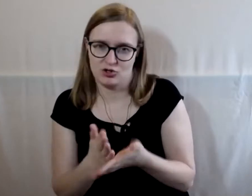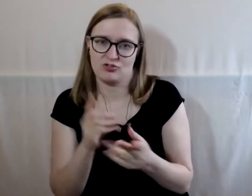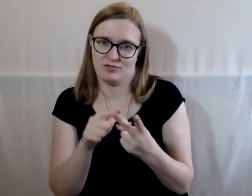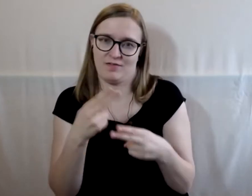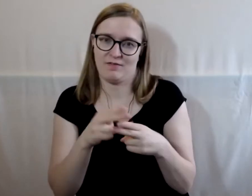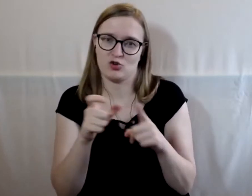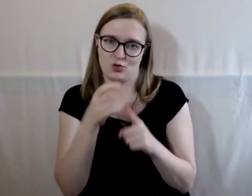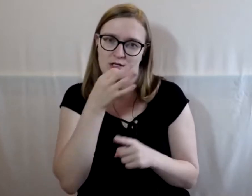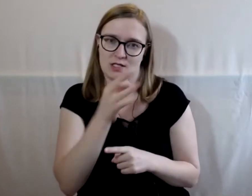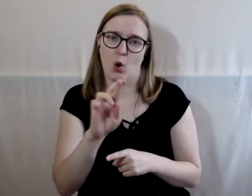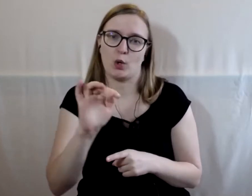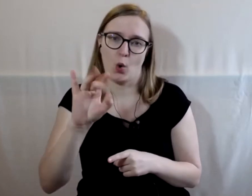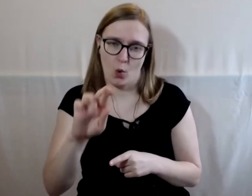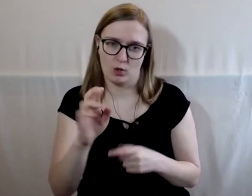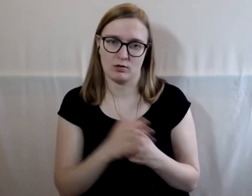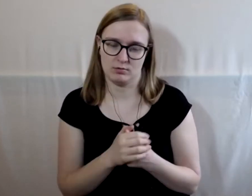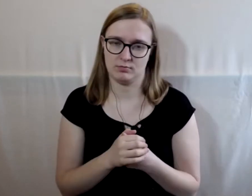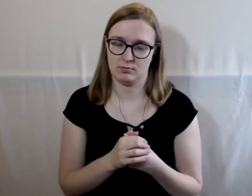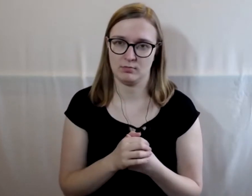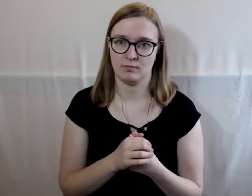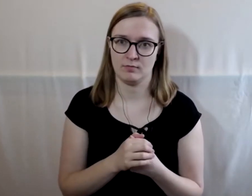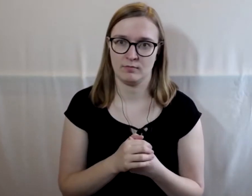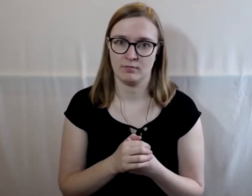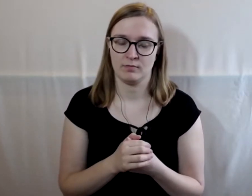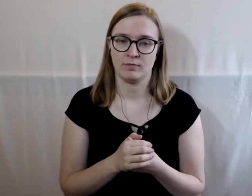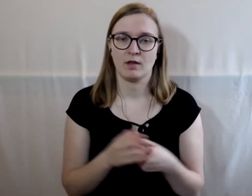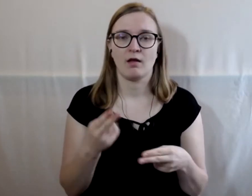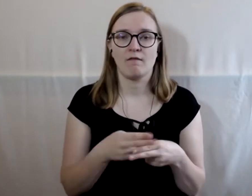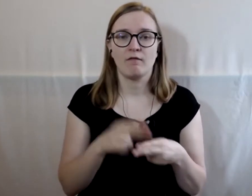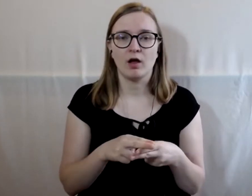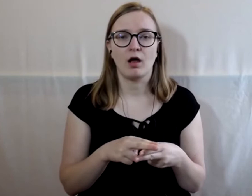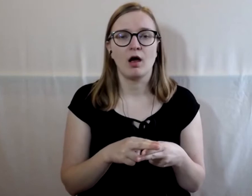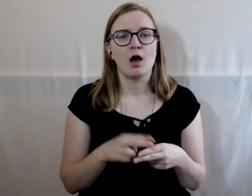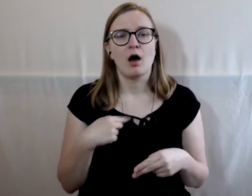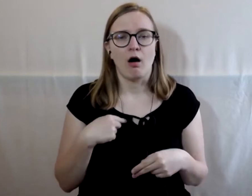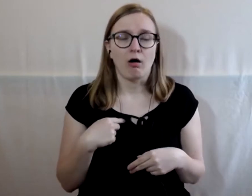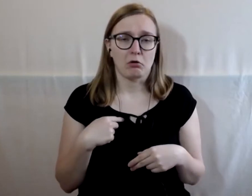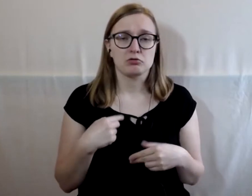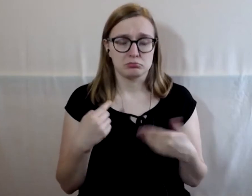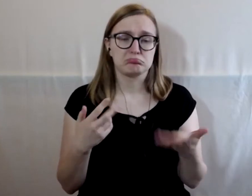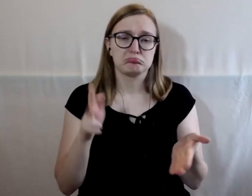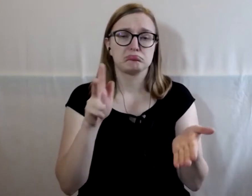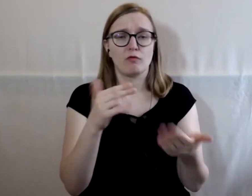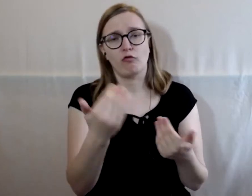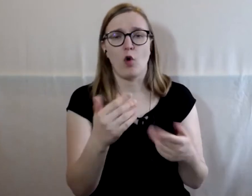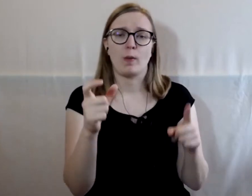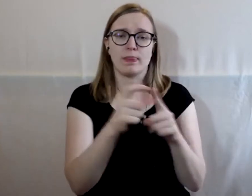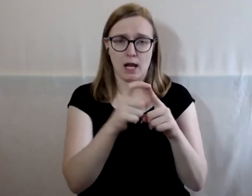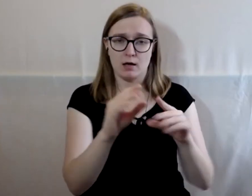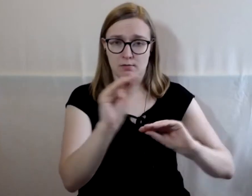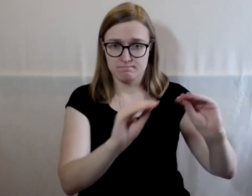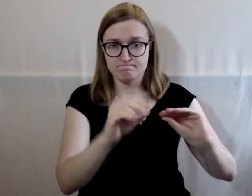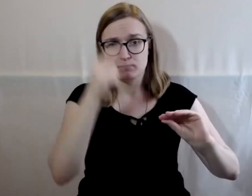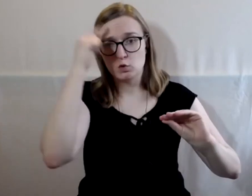You're not just putting something in there because you've always taught it, or it's not in there because teachers like teaching